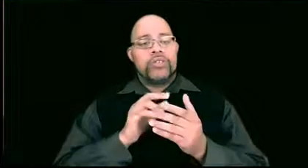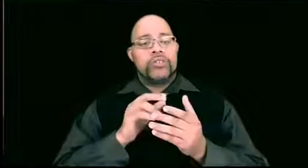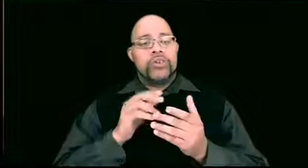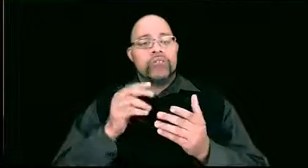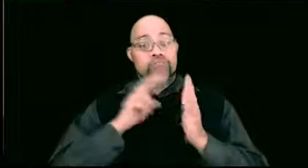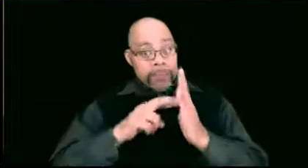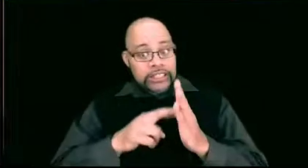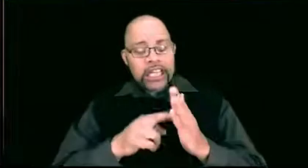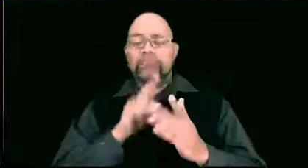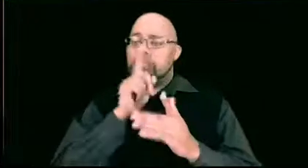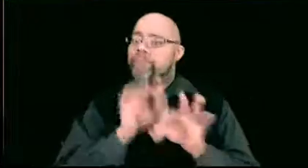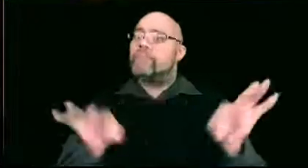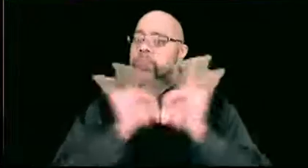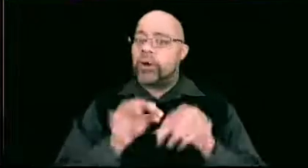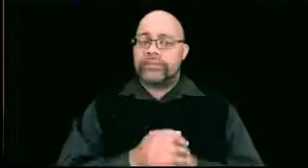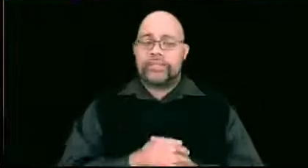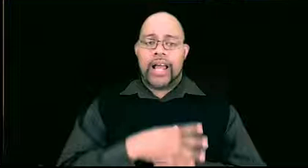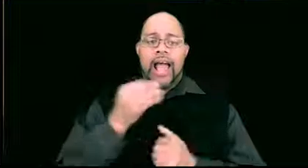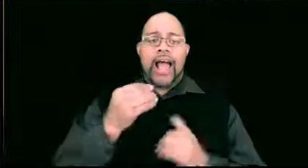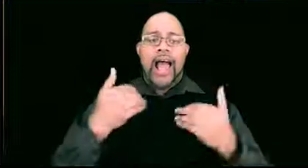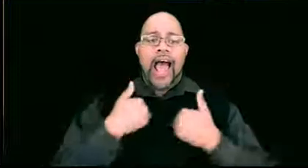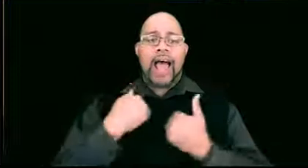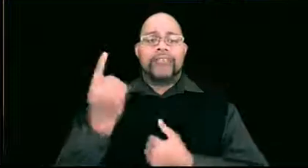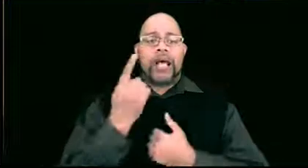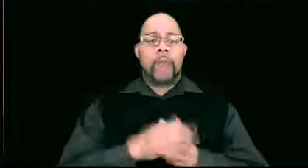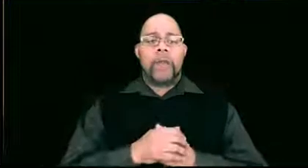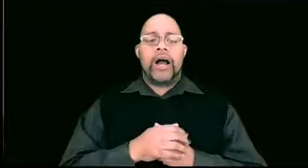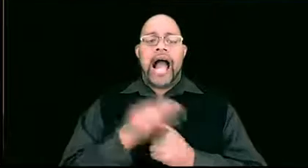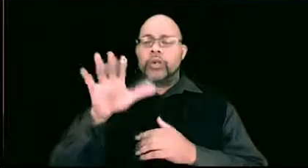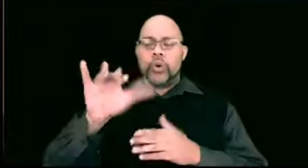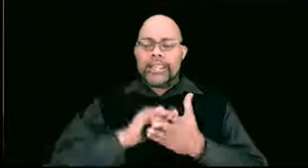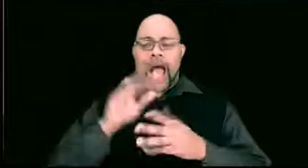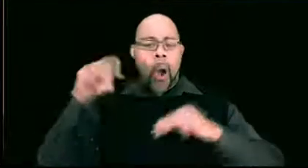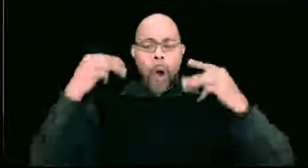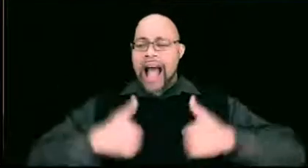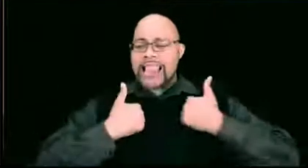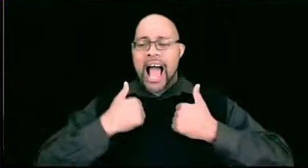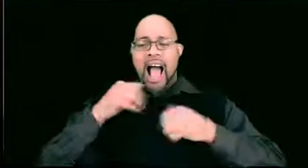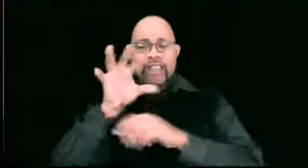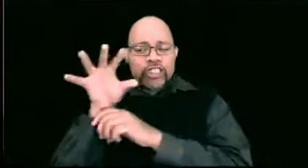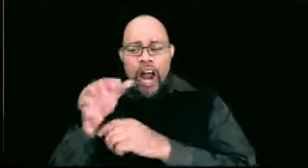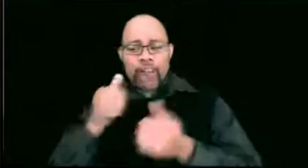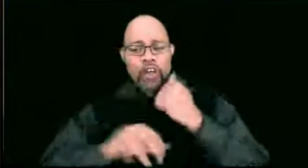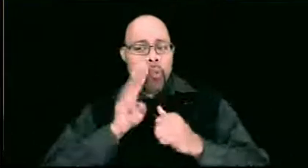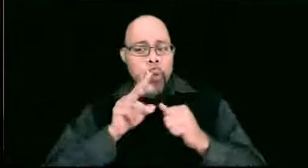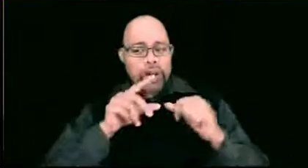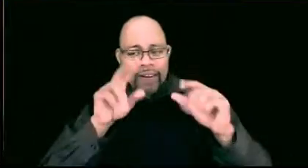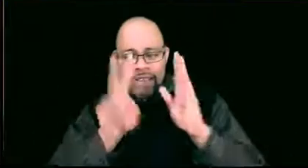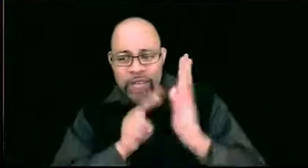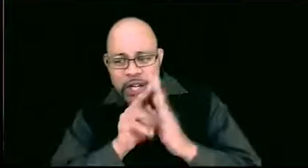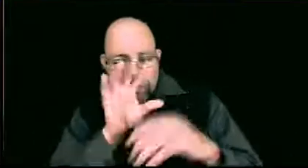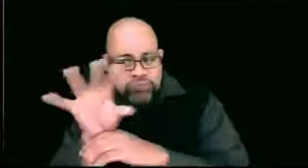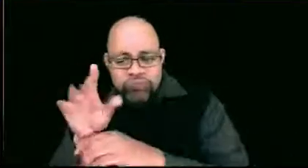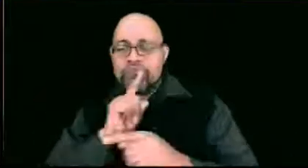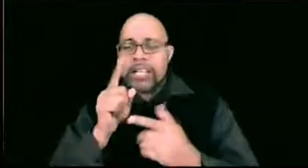about representation does matter. And to have someone out doing wildlife photography, doing underwater